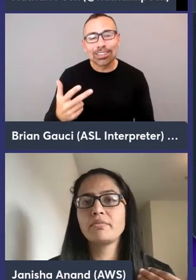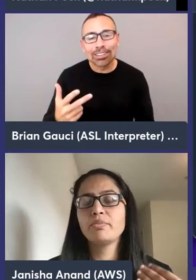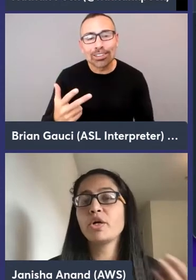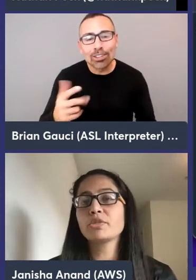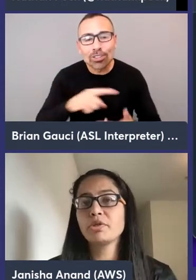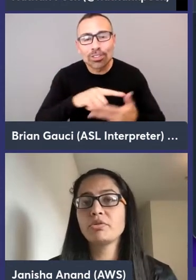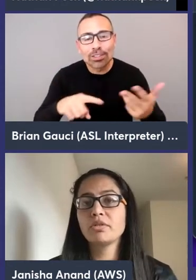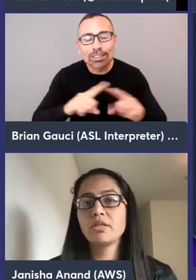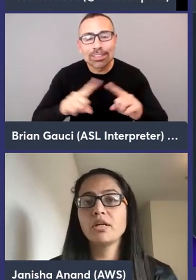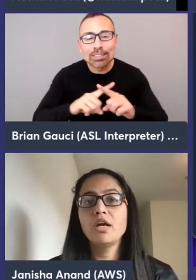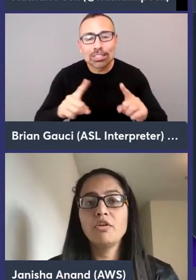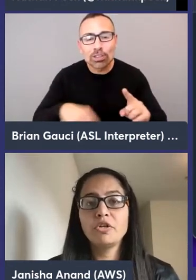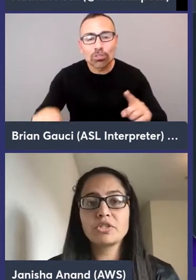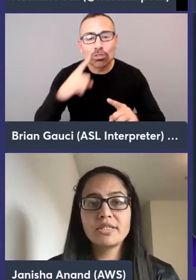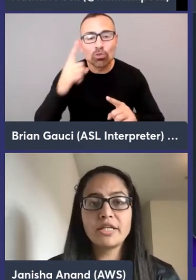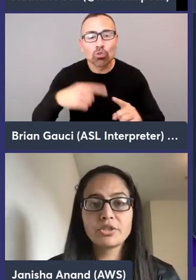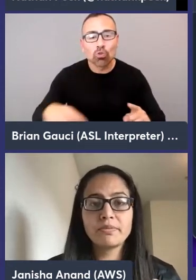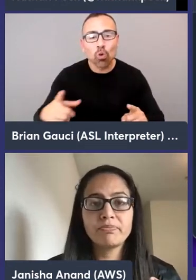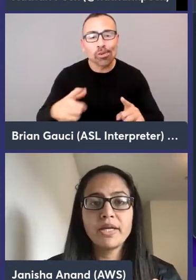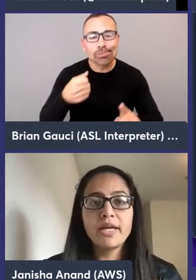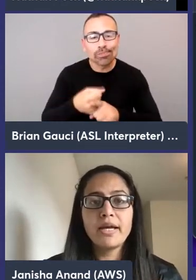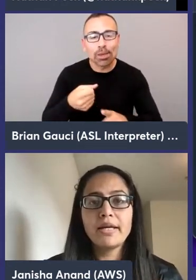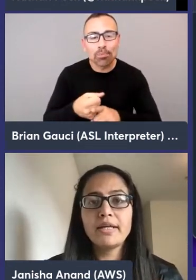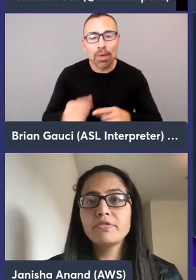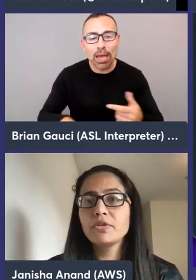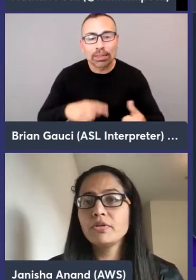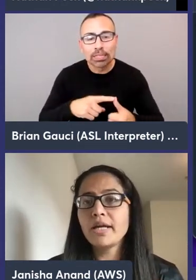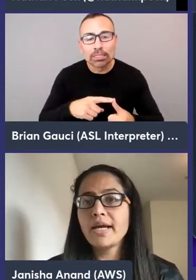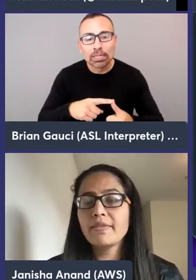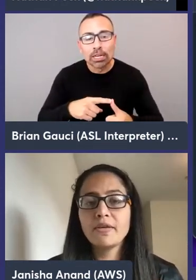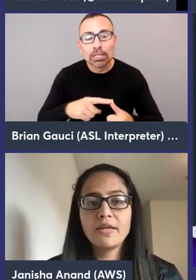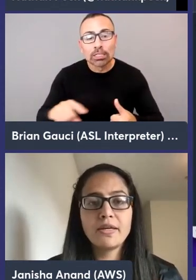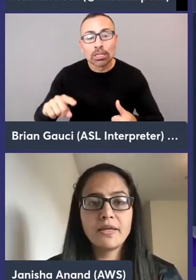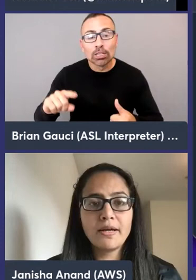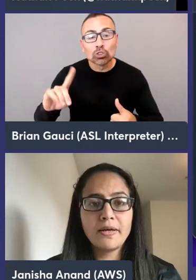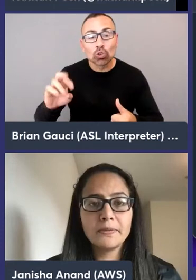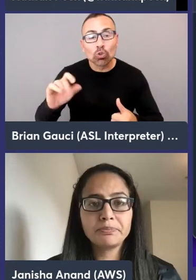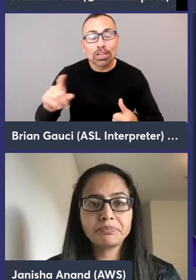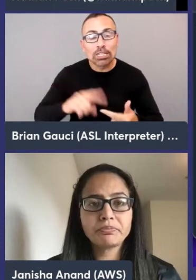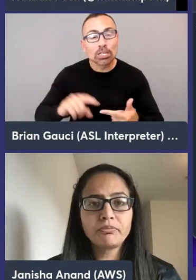that contributed to the feature selection. And if you look at